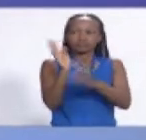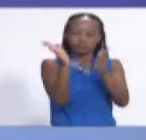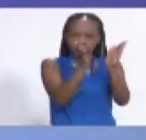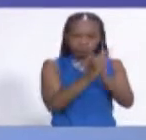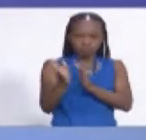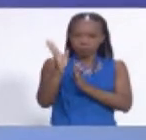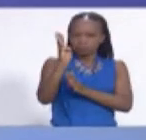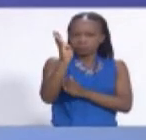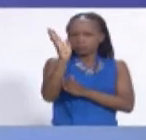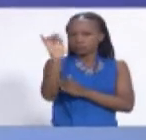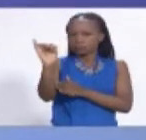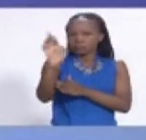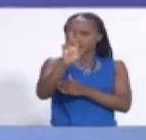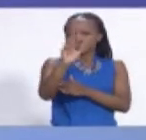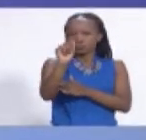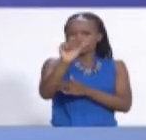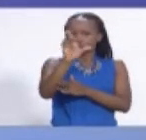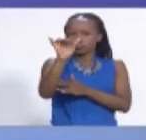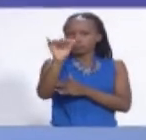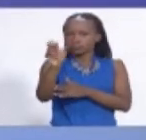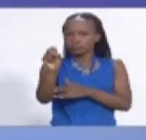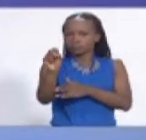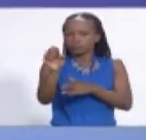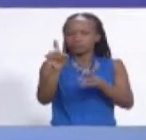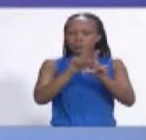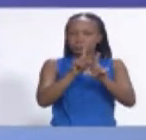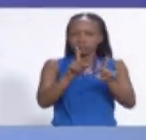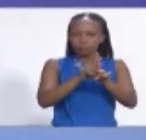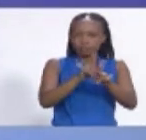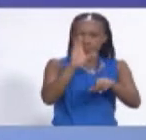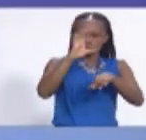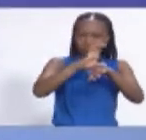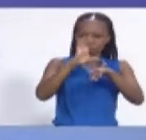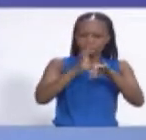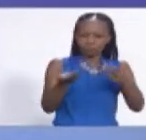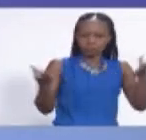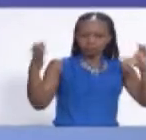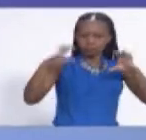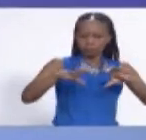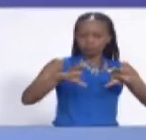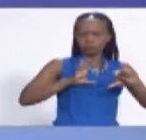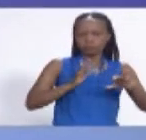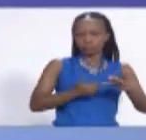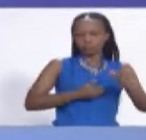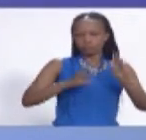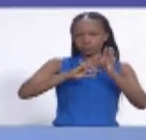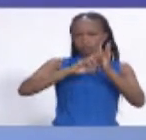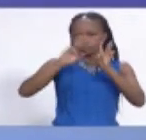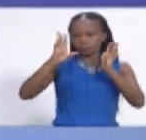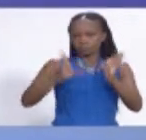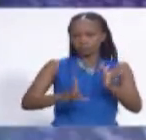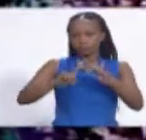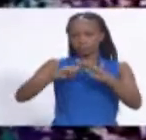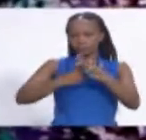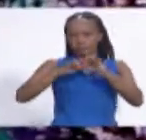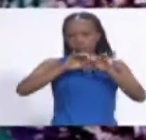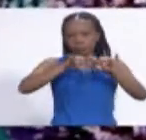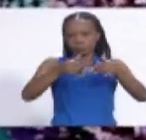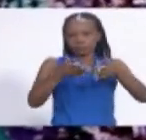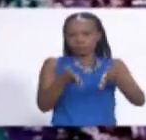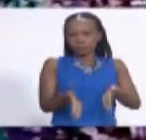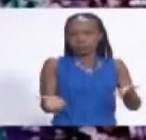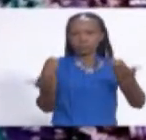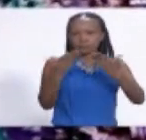BBI rallies, as well as church conferences. Our reporter Diana Rachel Mbugwa kickstarts our bulletin tonight. Stay at